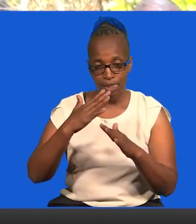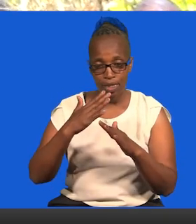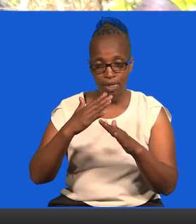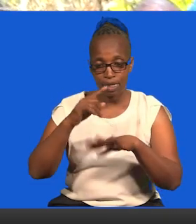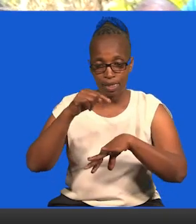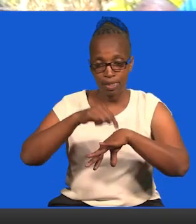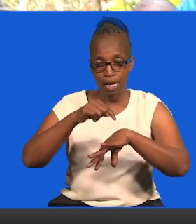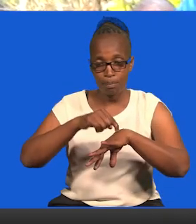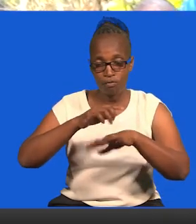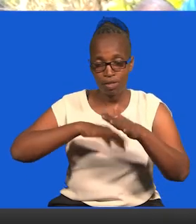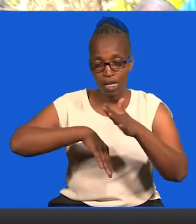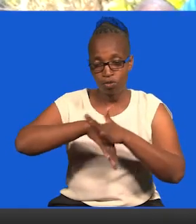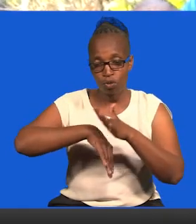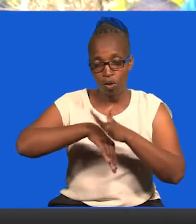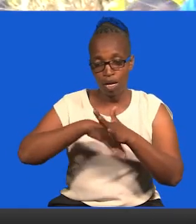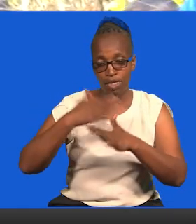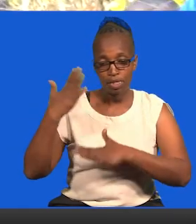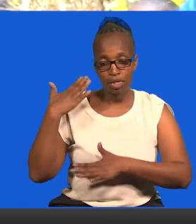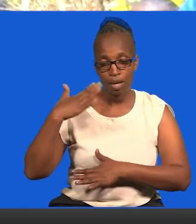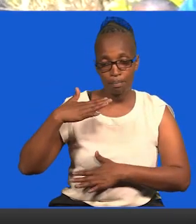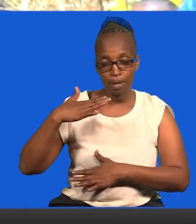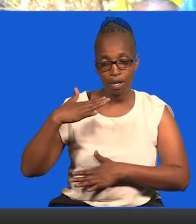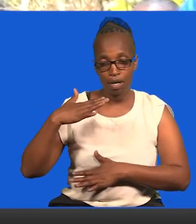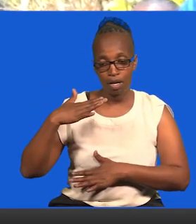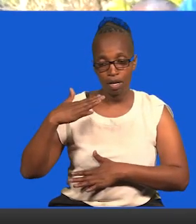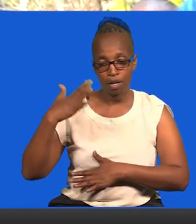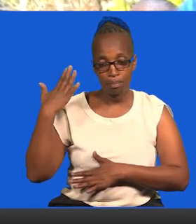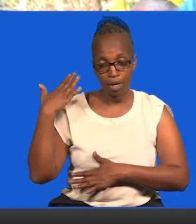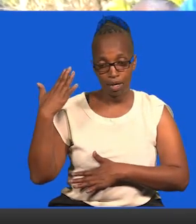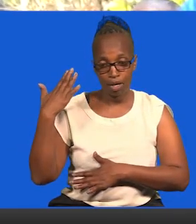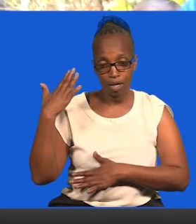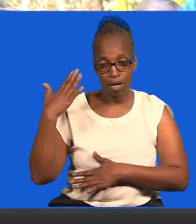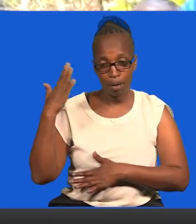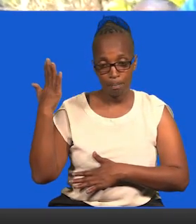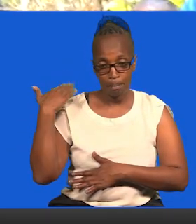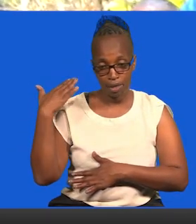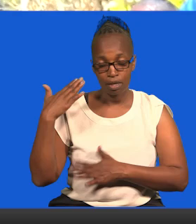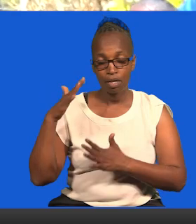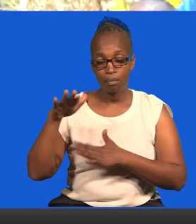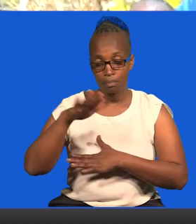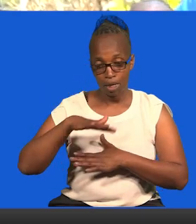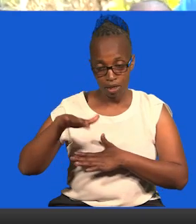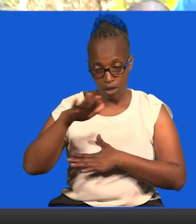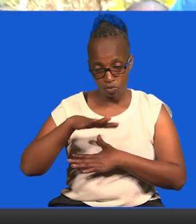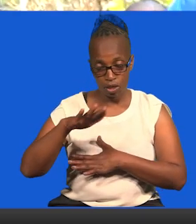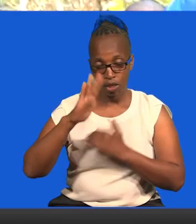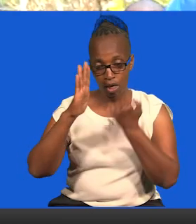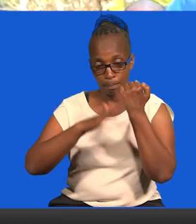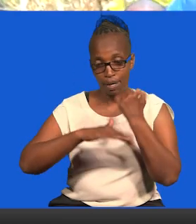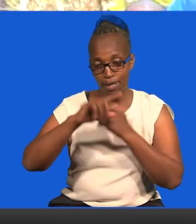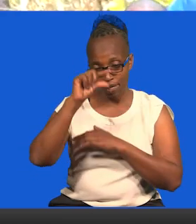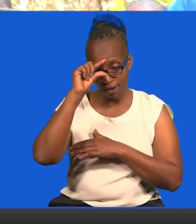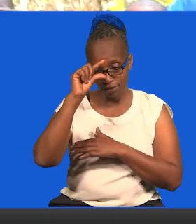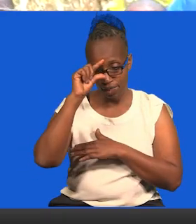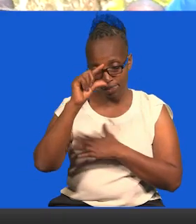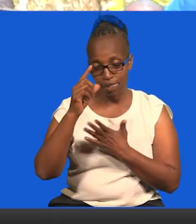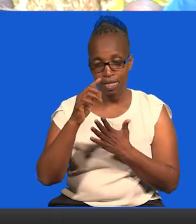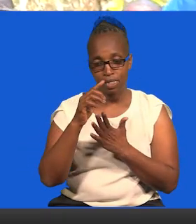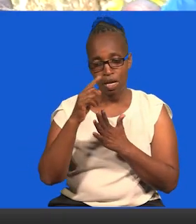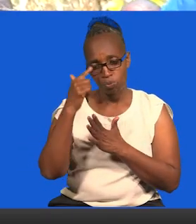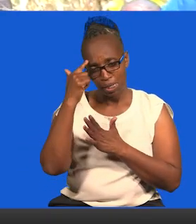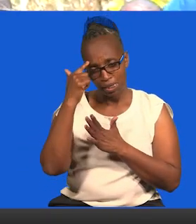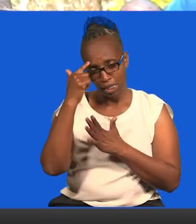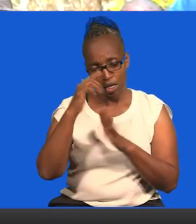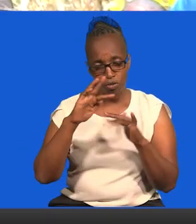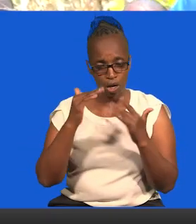One of the things killing soccer in Kenya is bad governance. Bad governance. Yeah? As we think